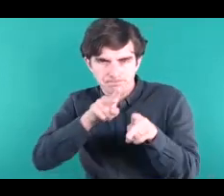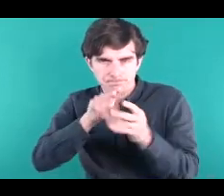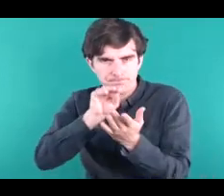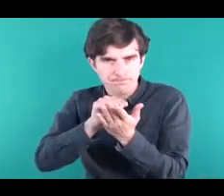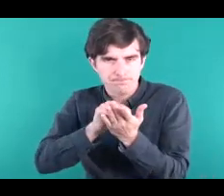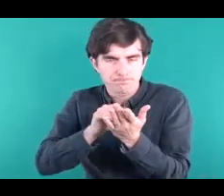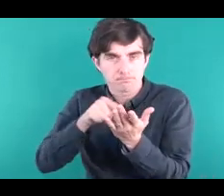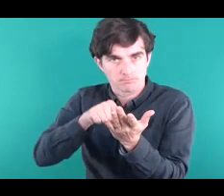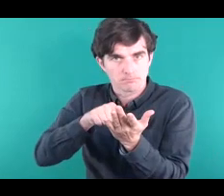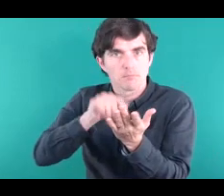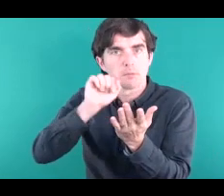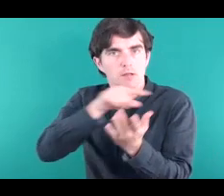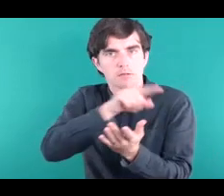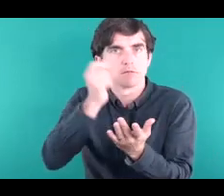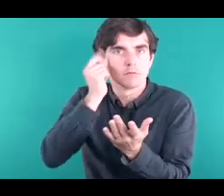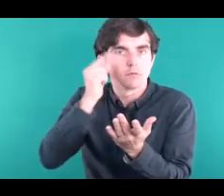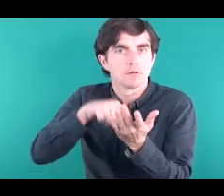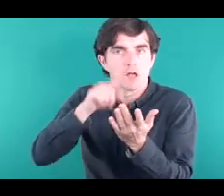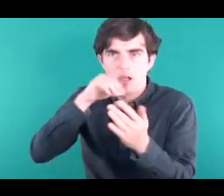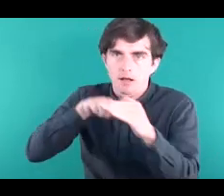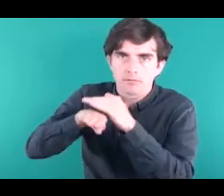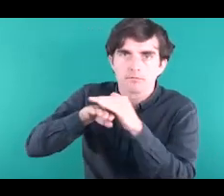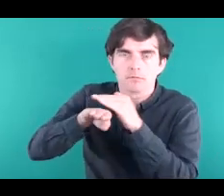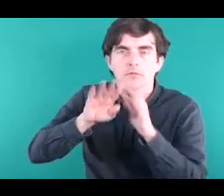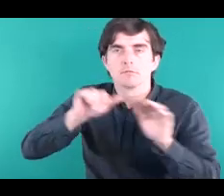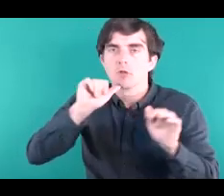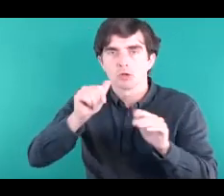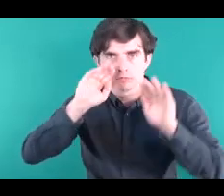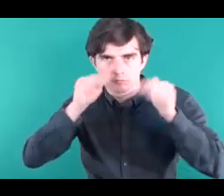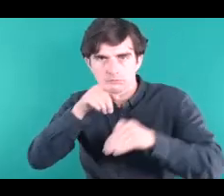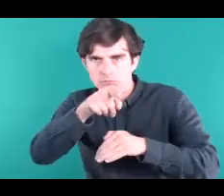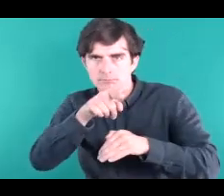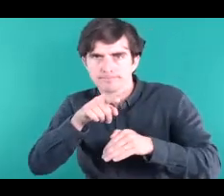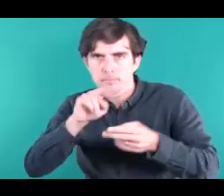disabilities. Again, involvement of persons with disabilities,